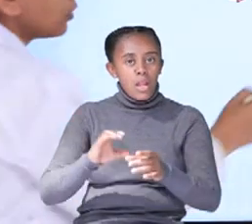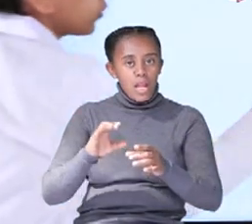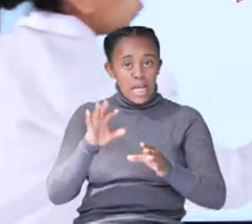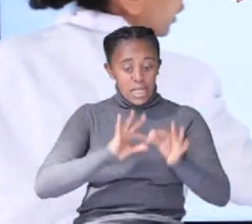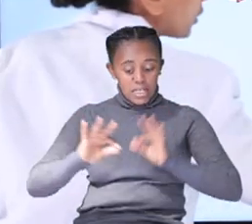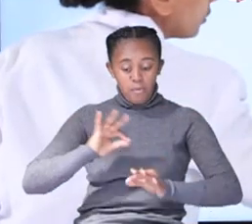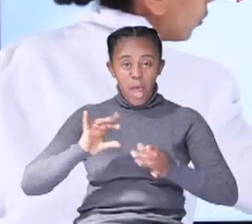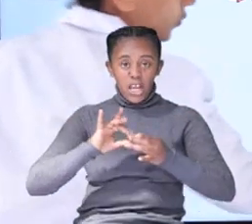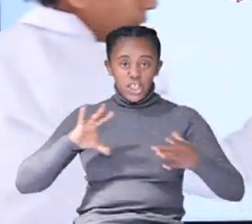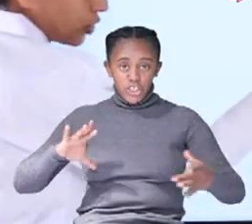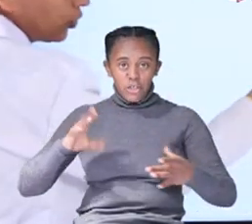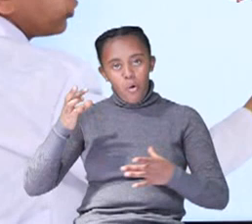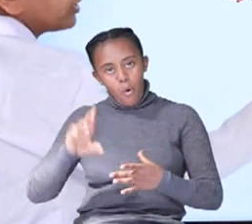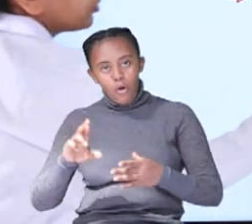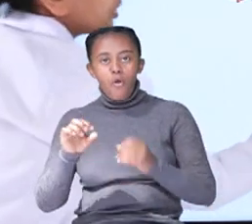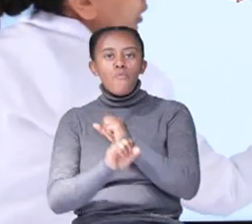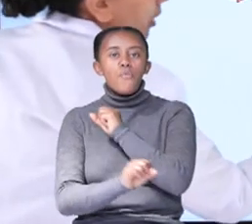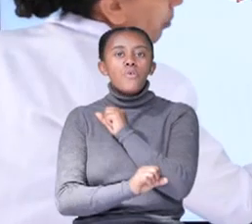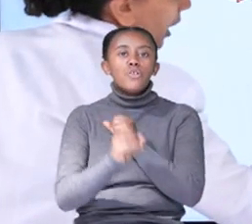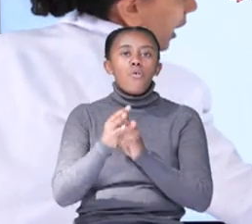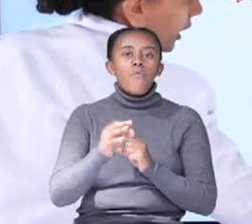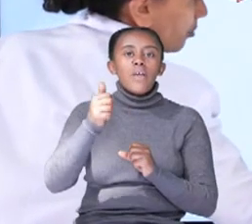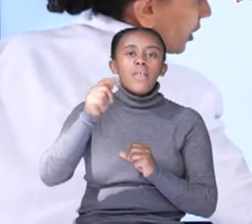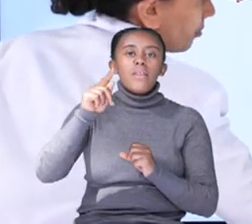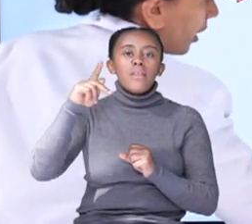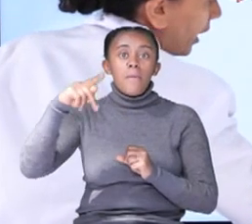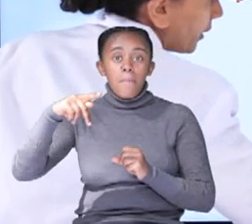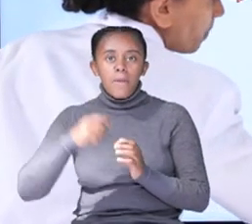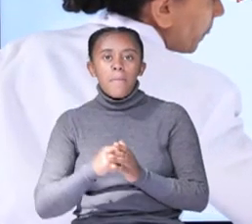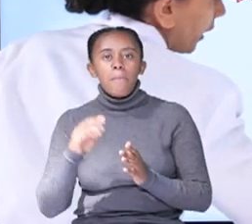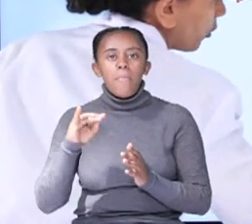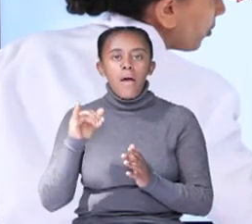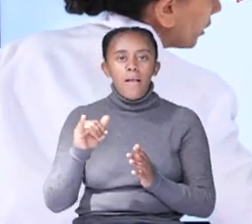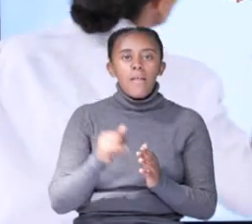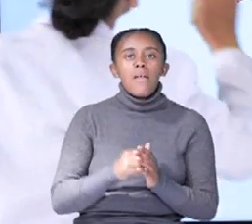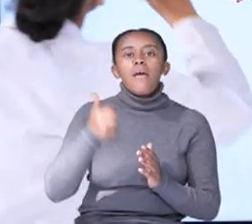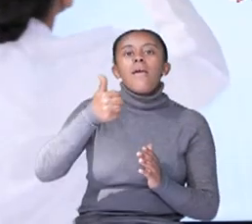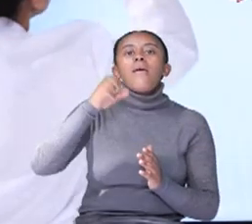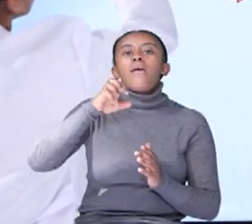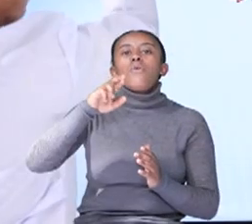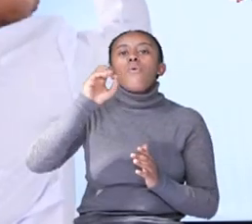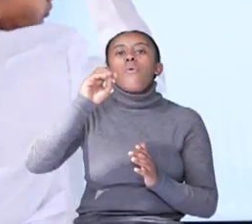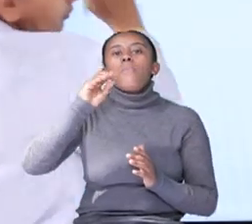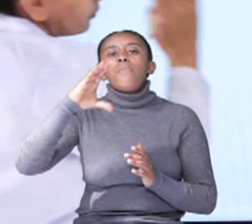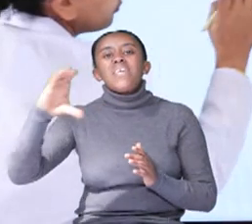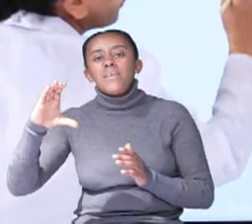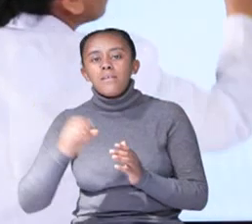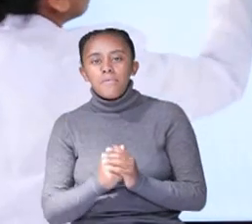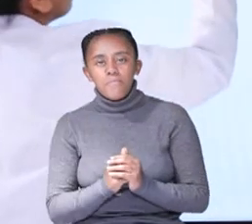seen, phosphorylation or formation of ATP can be by aerobic.